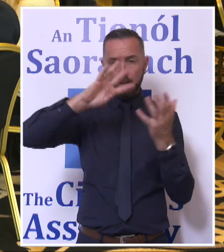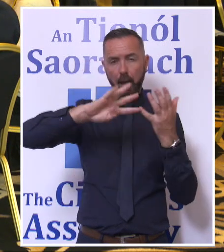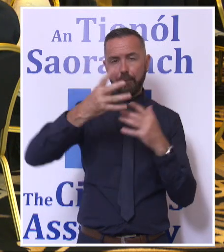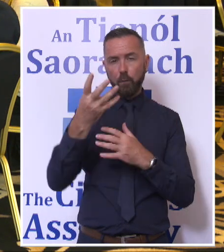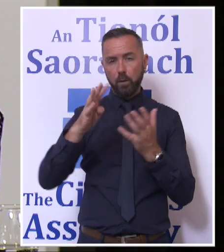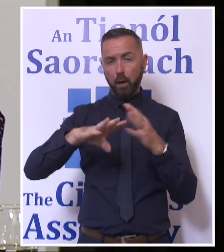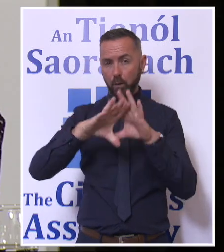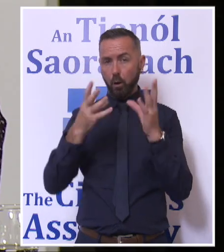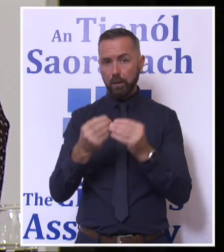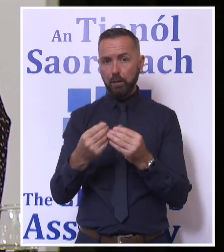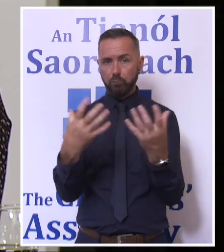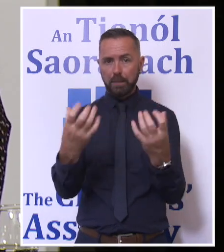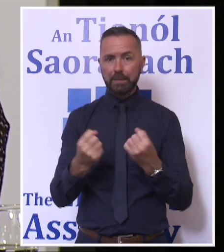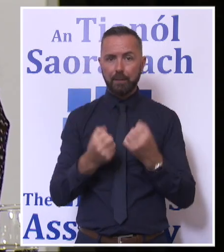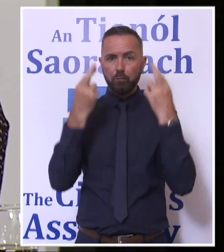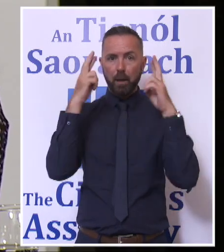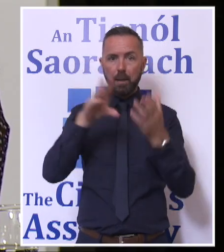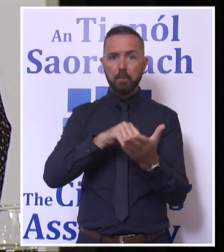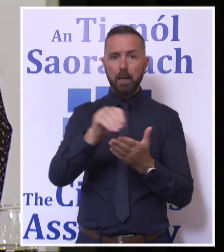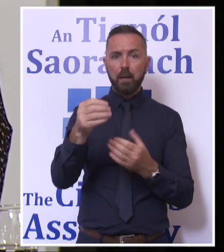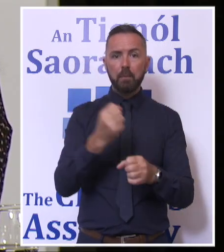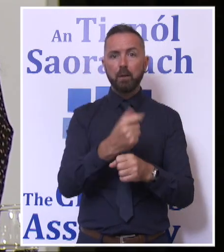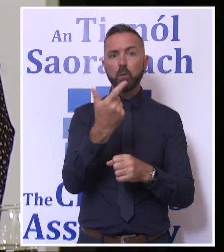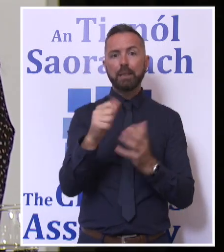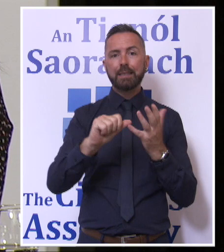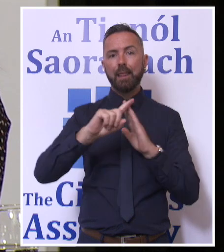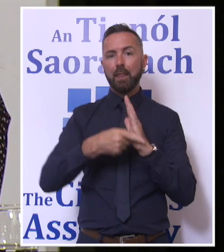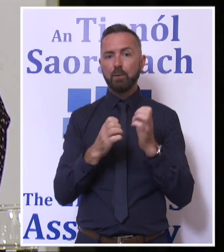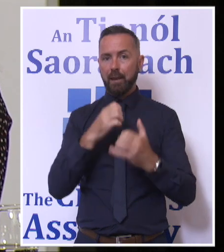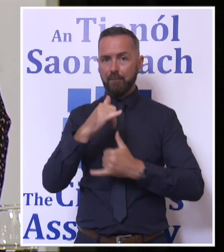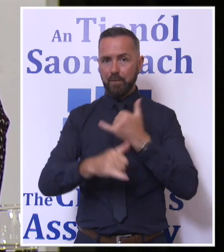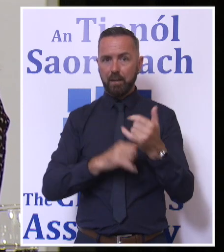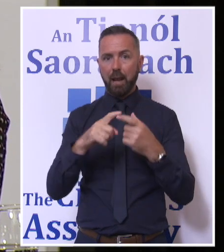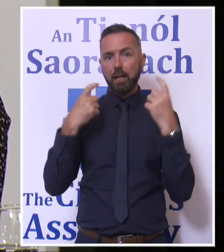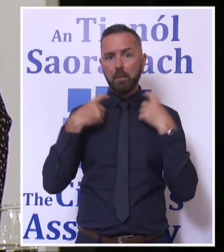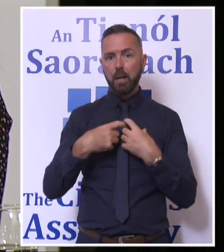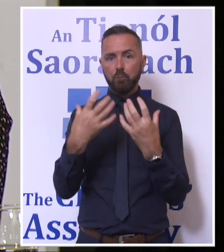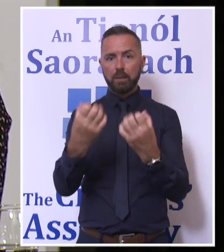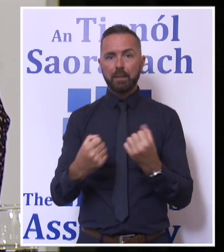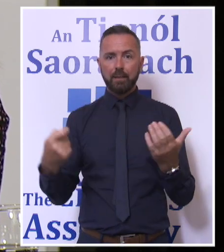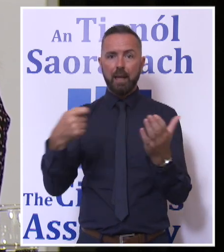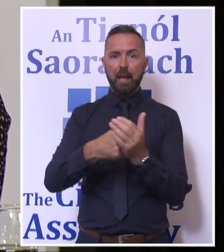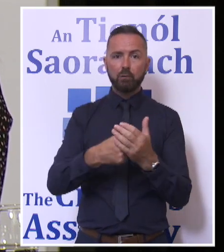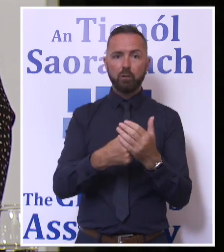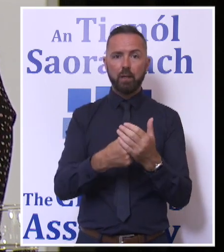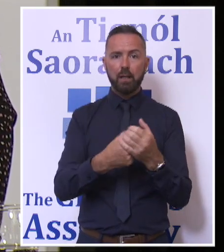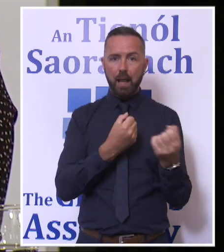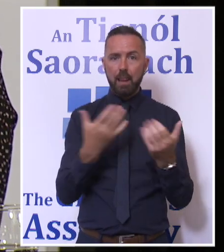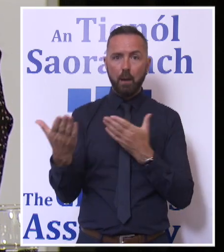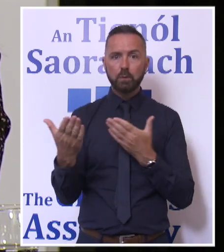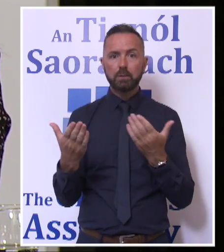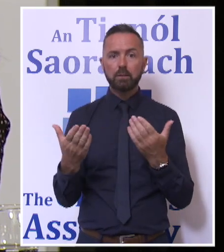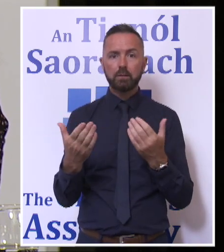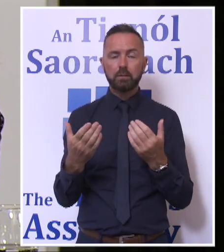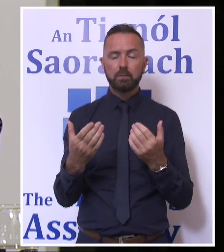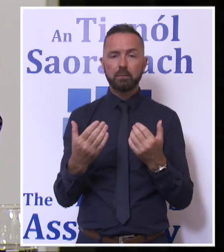is, receive a representational payment of around 26,000 per year, and the Mayor receives an additional allowance in all councils on